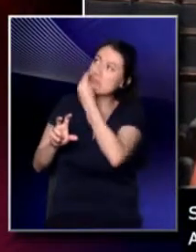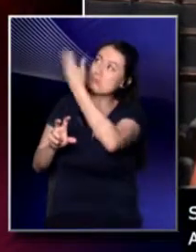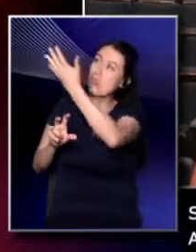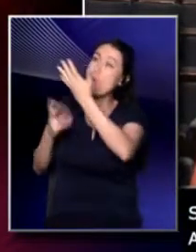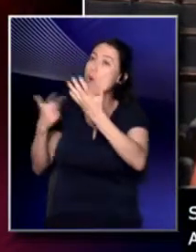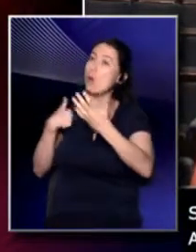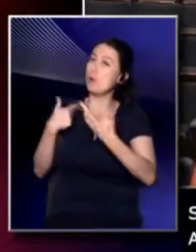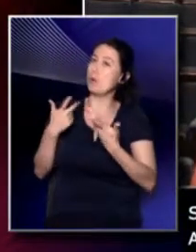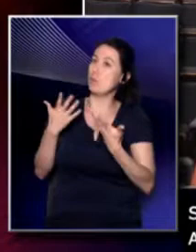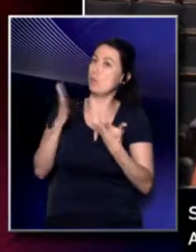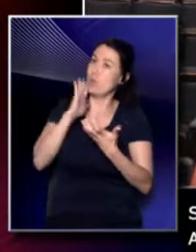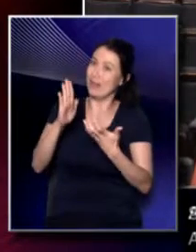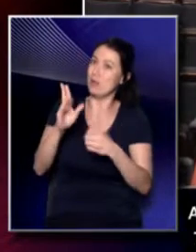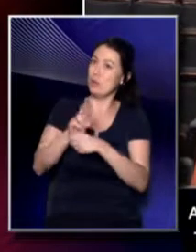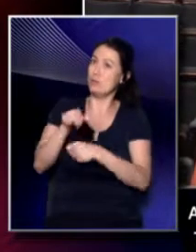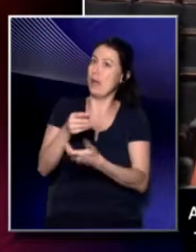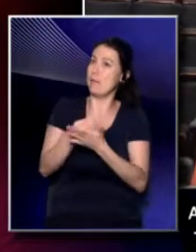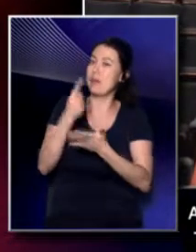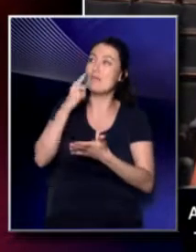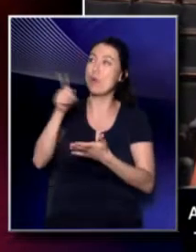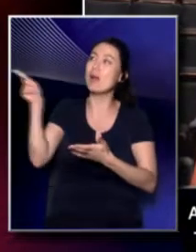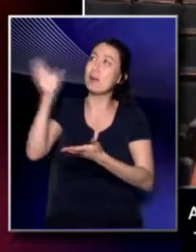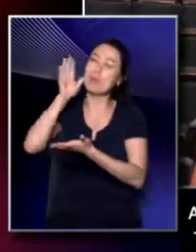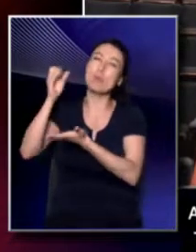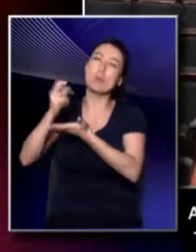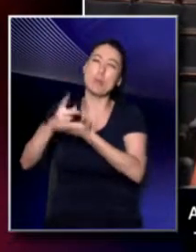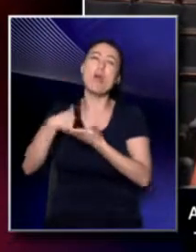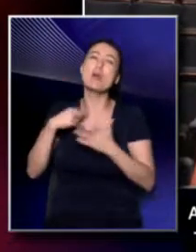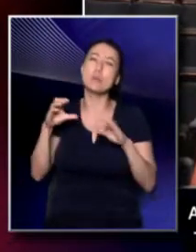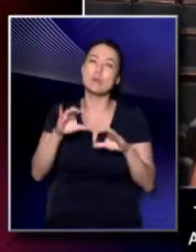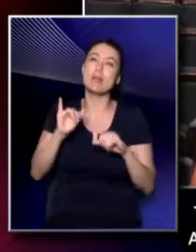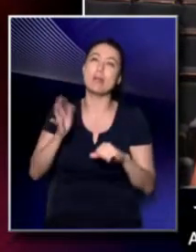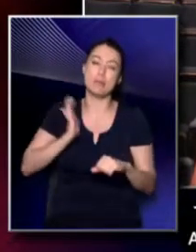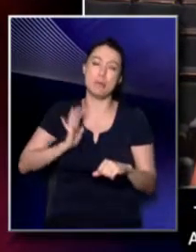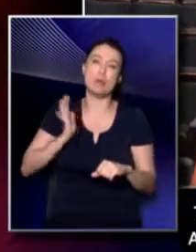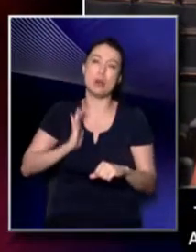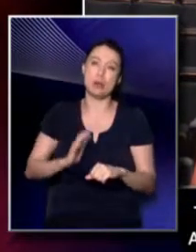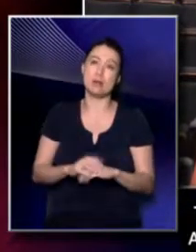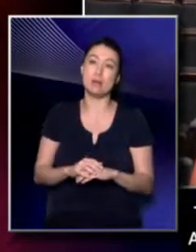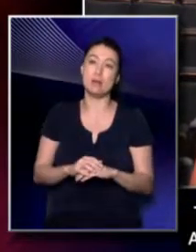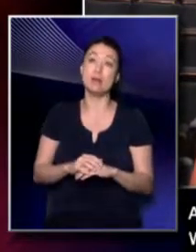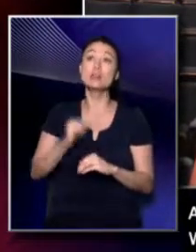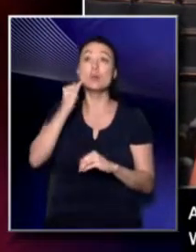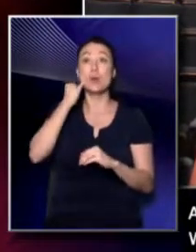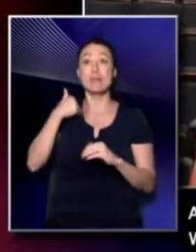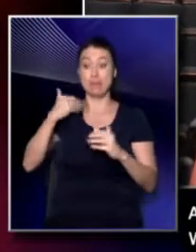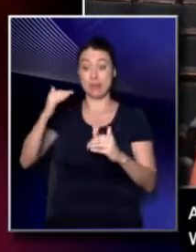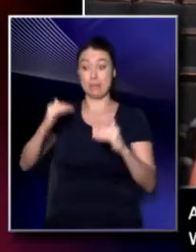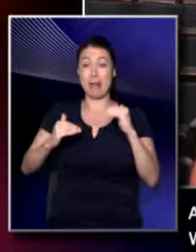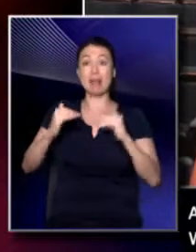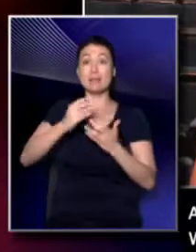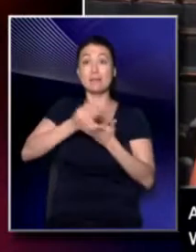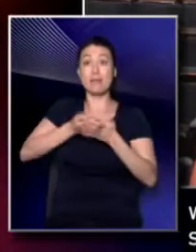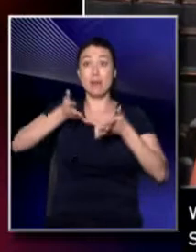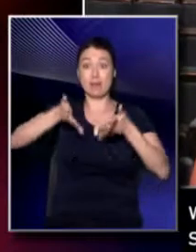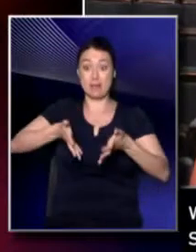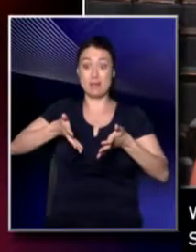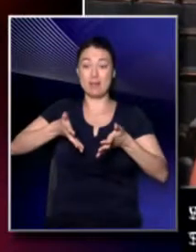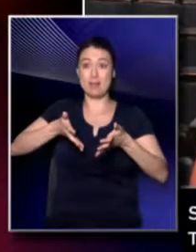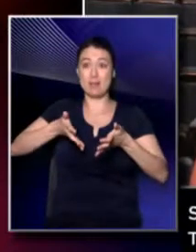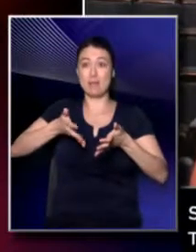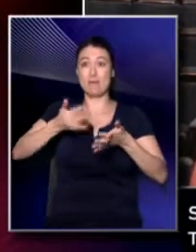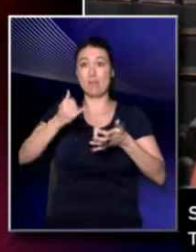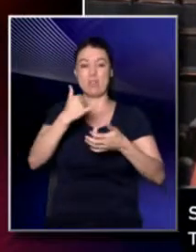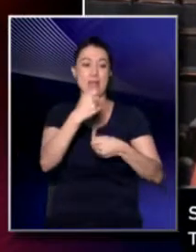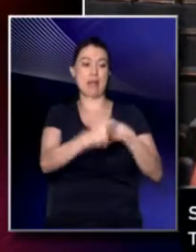intended use, and they'll approve it. And we've done that before. So when there's a balance in the funds, and in a particular